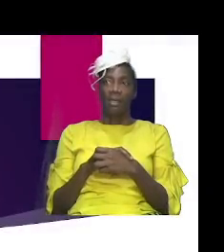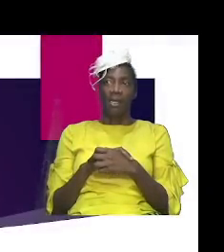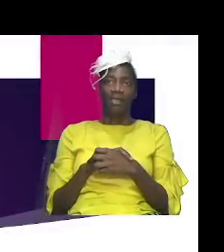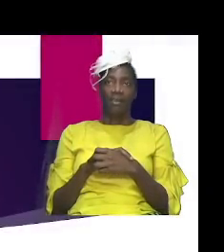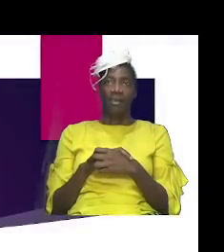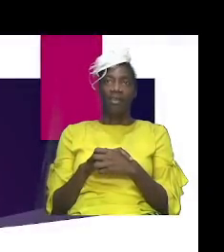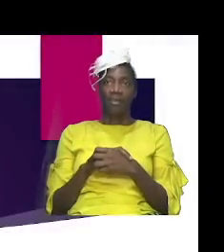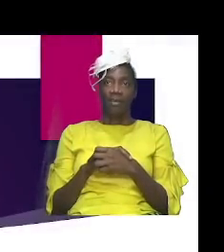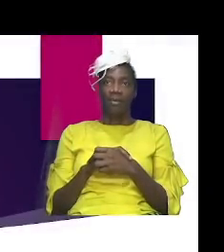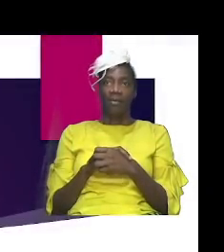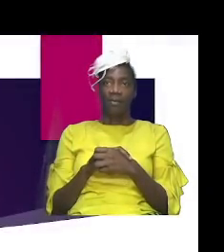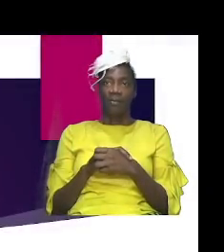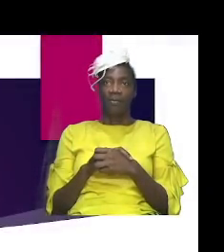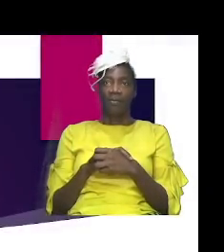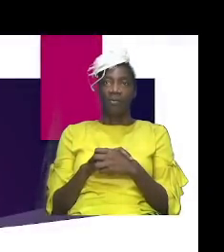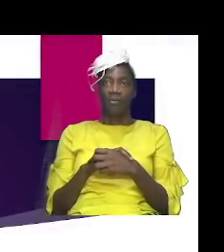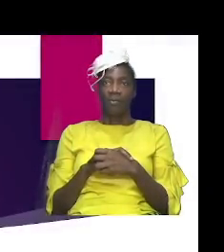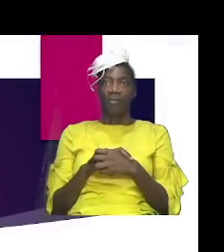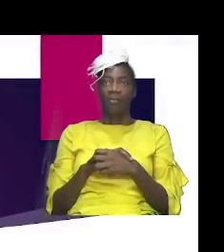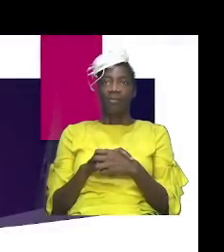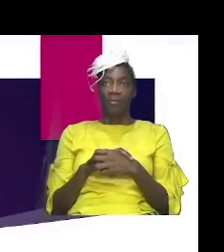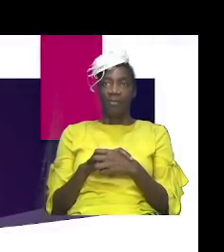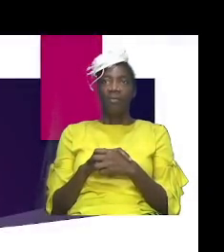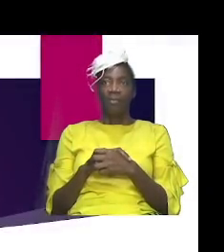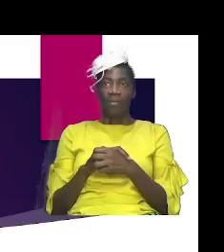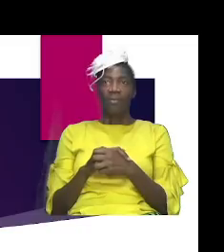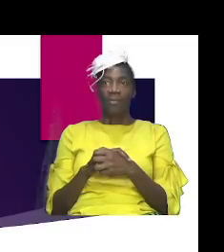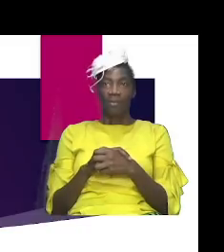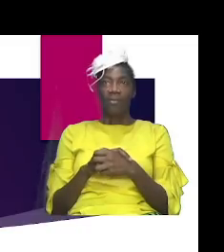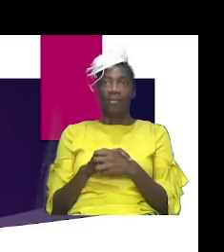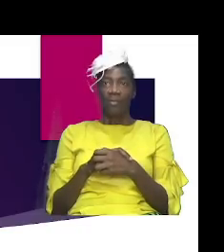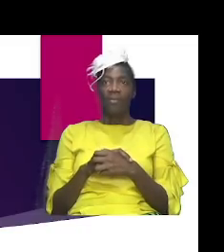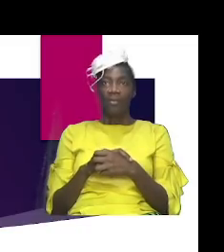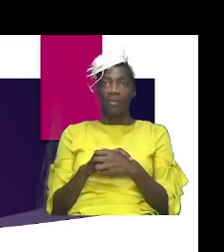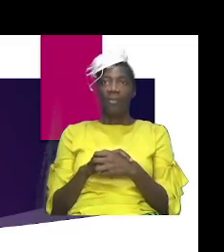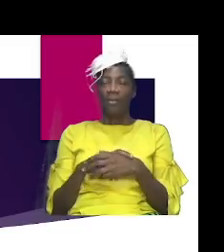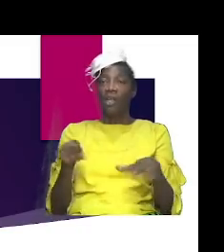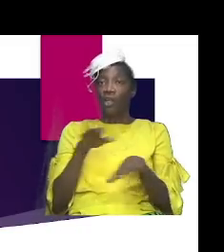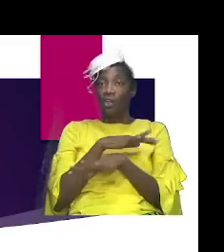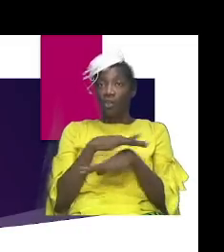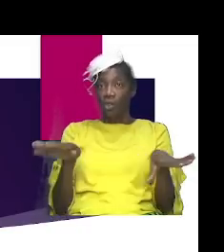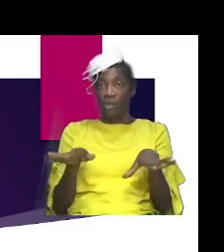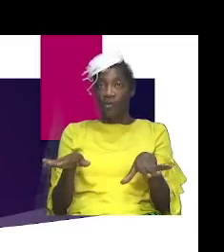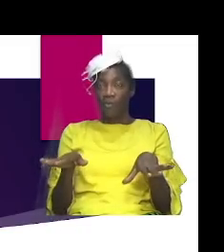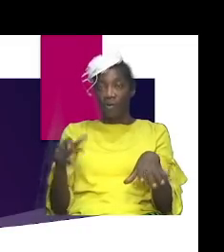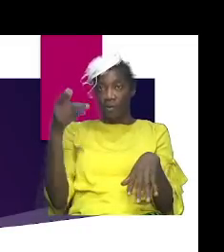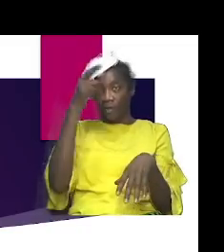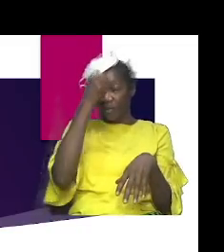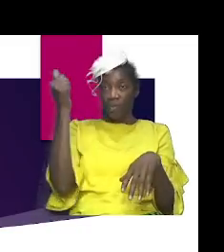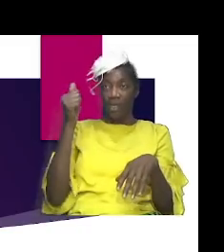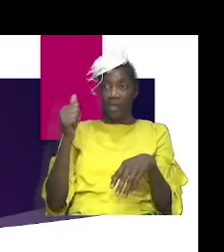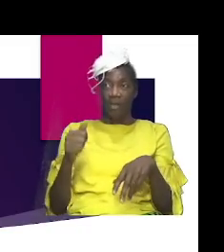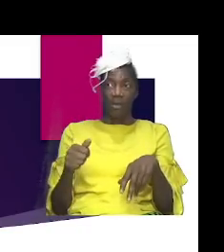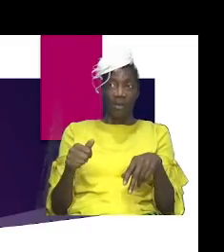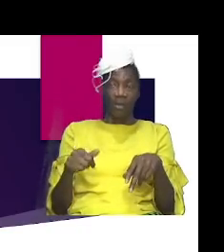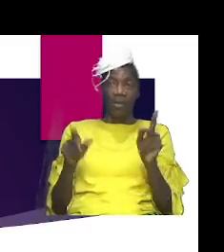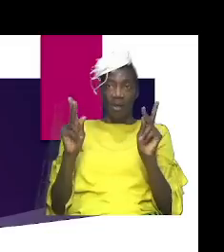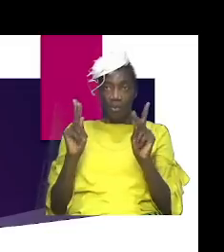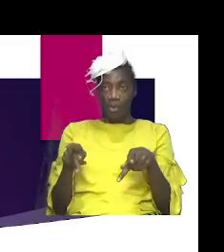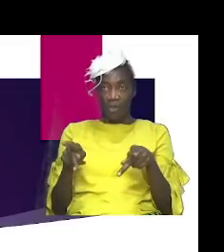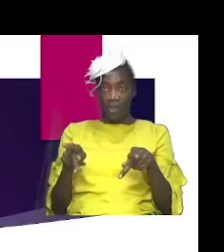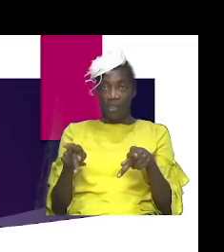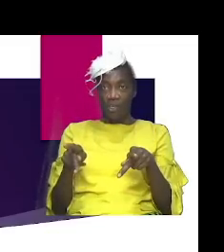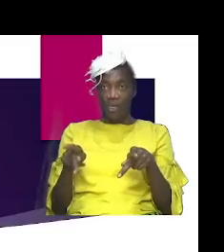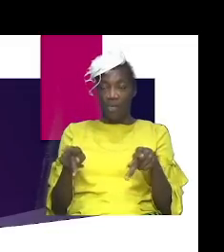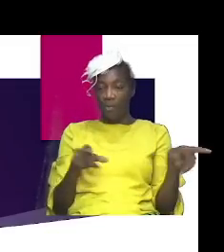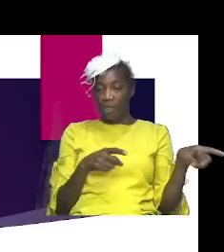standard. And none of us, because of our position, none of us because of what it is that we do in the